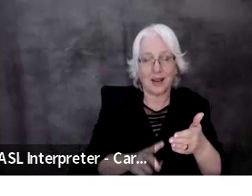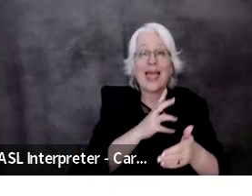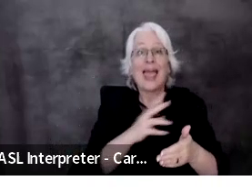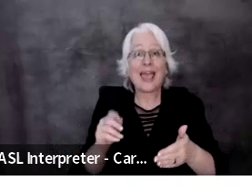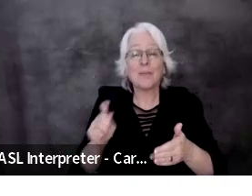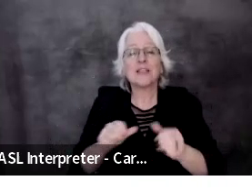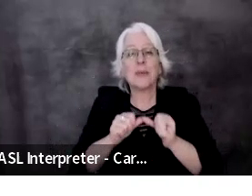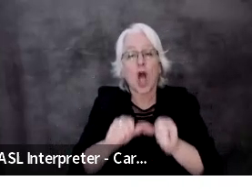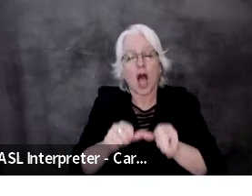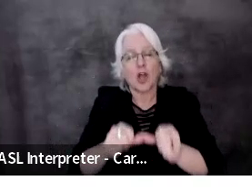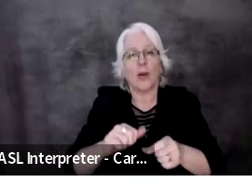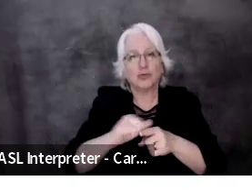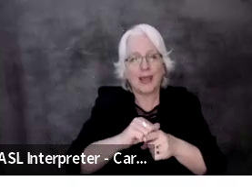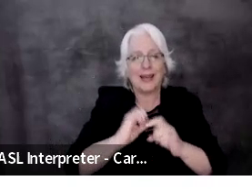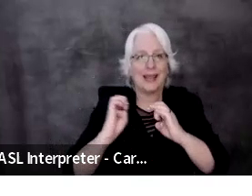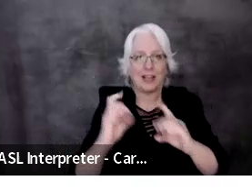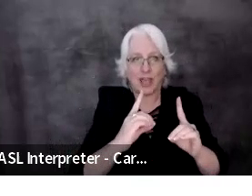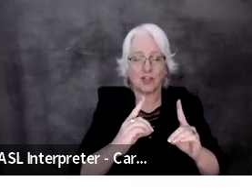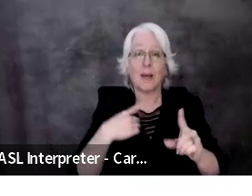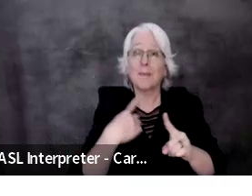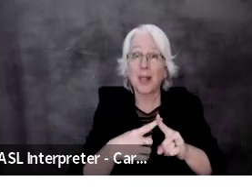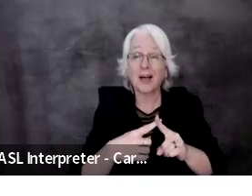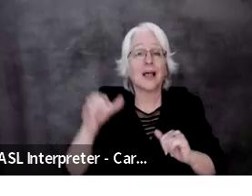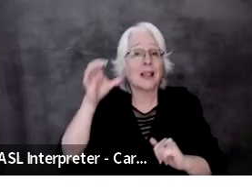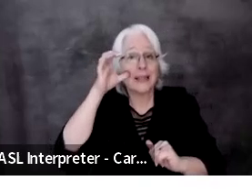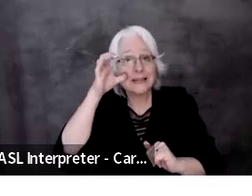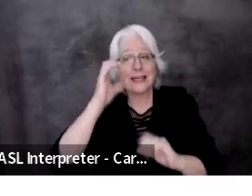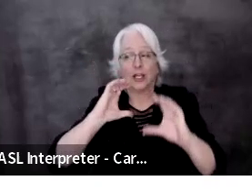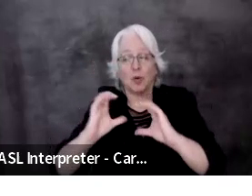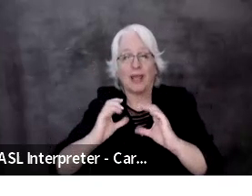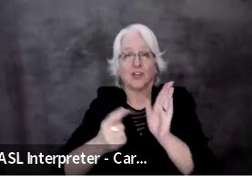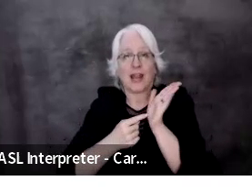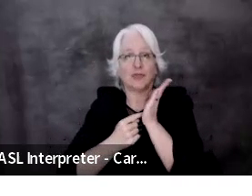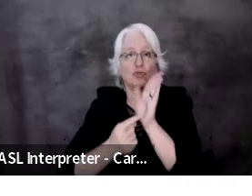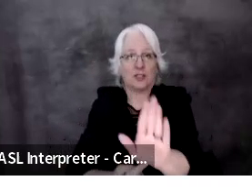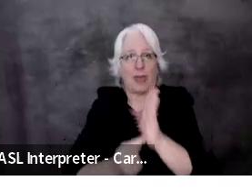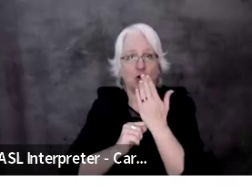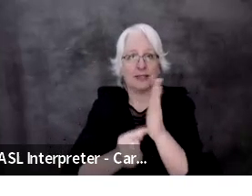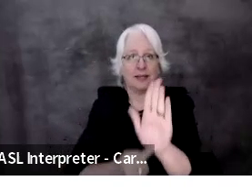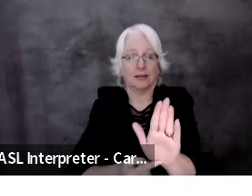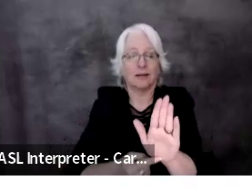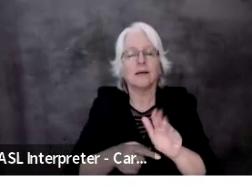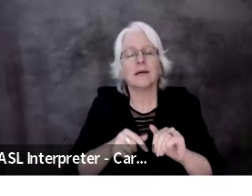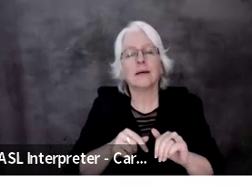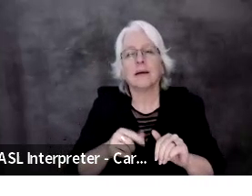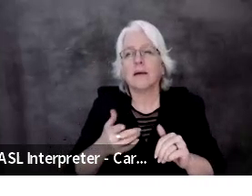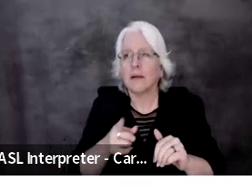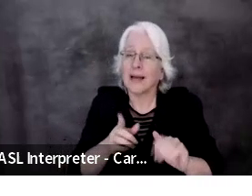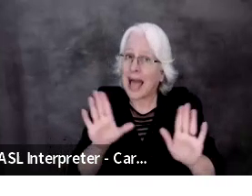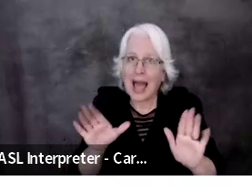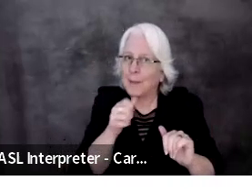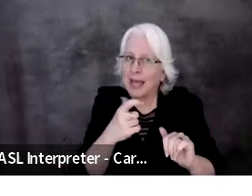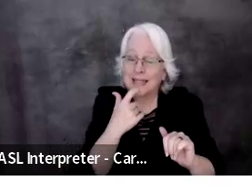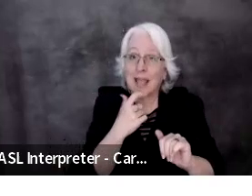training and education, as well as listening, communication, and transparency. This is not to say there aren't good tools out there